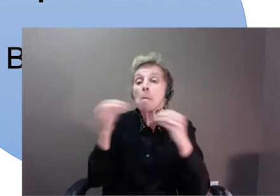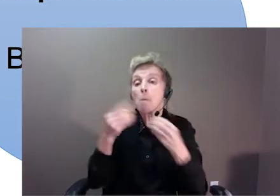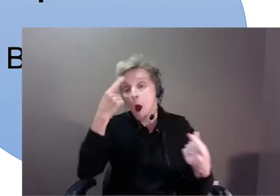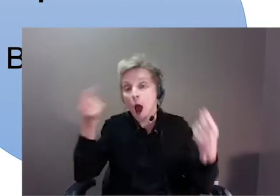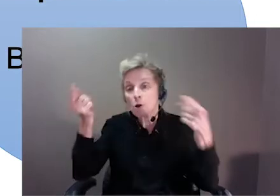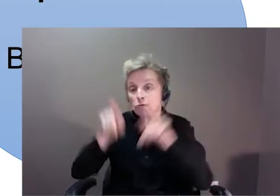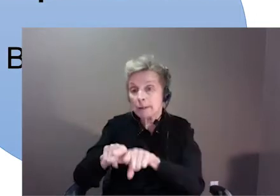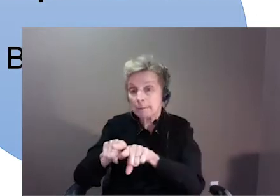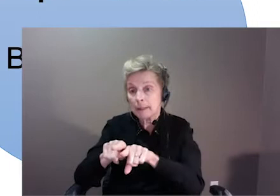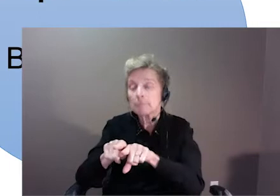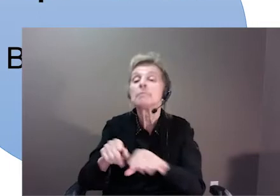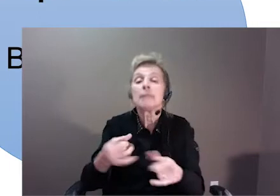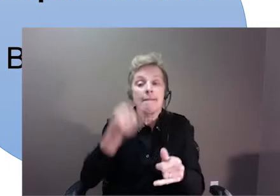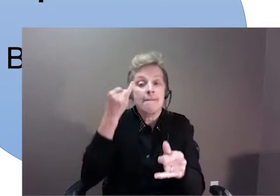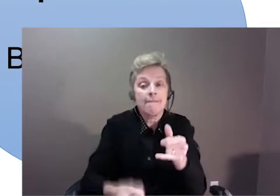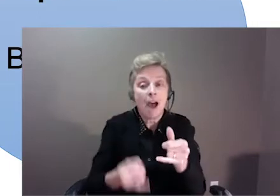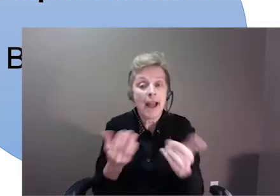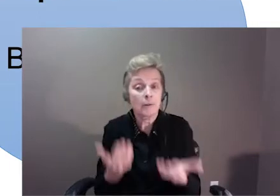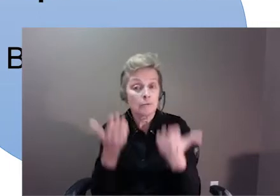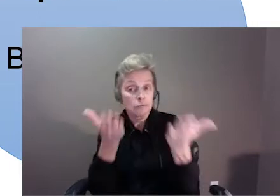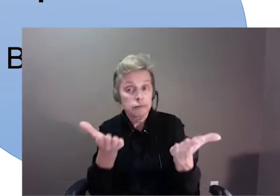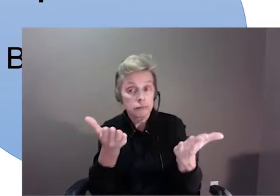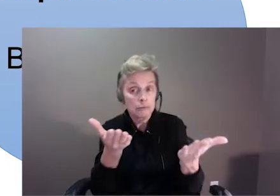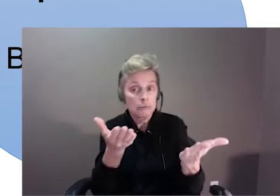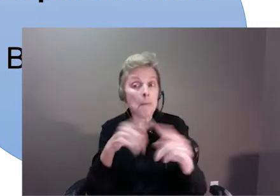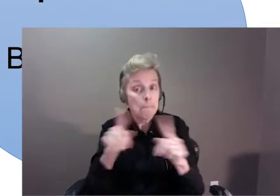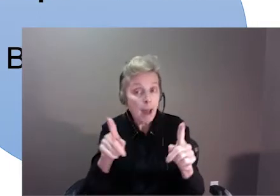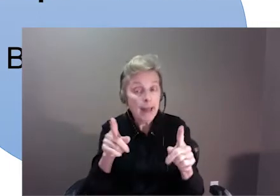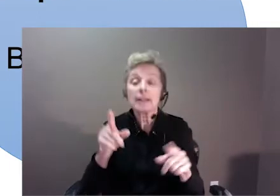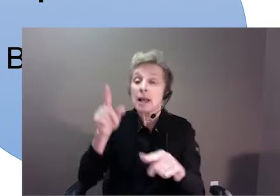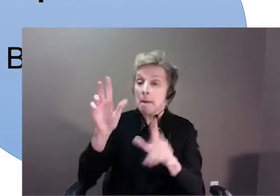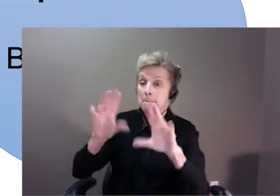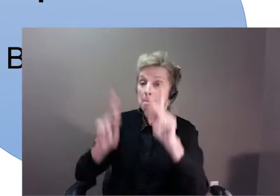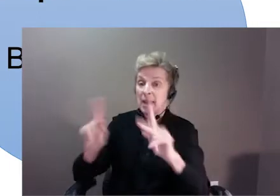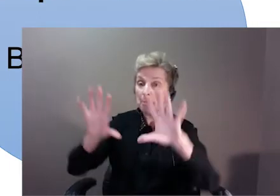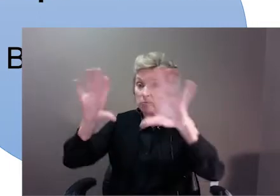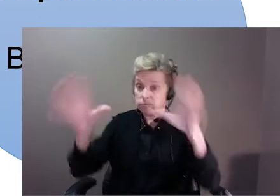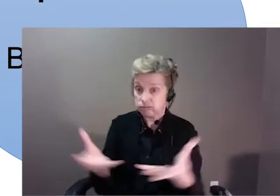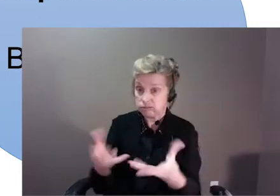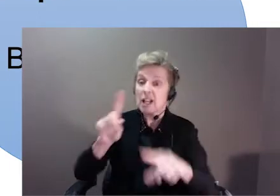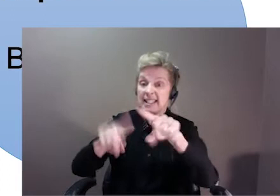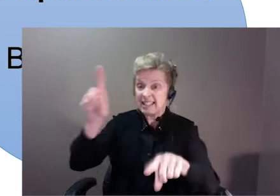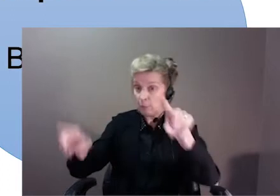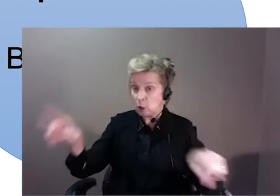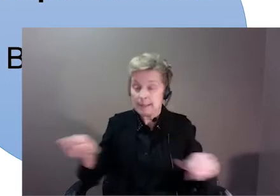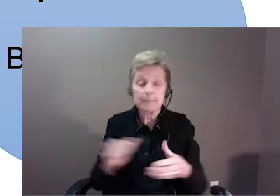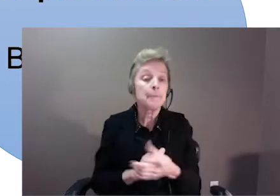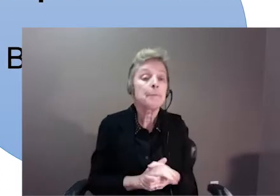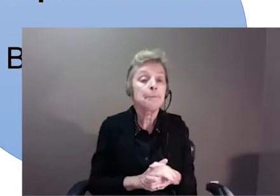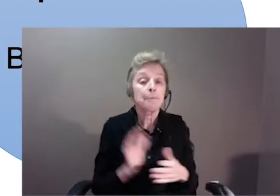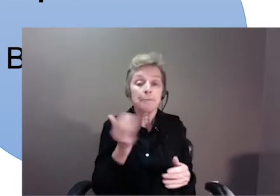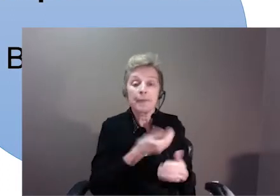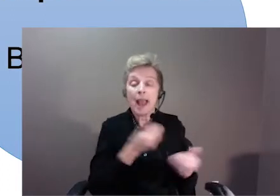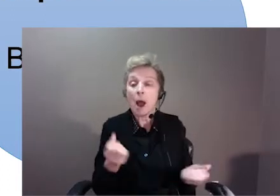final solutions that are produced among a diverse group of people. So for our project, we administer 2 rounds